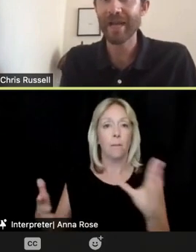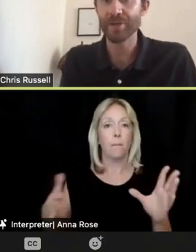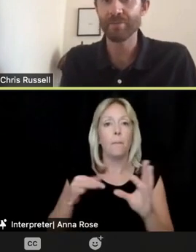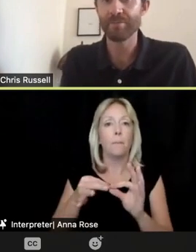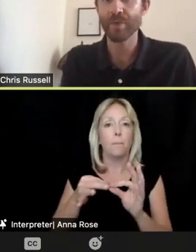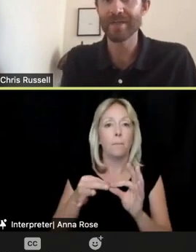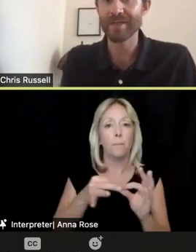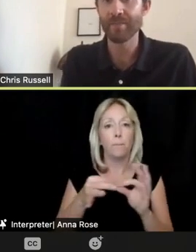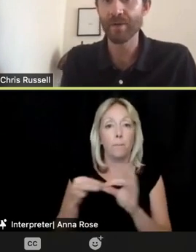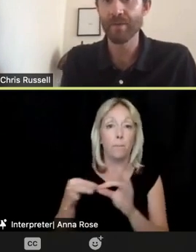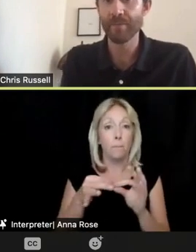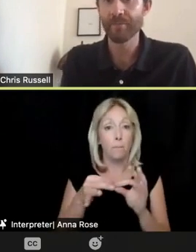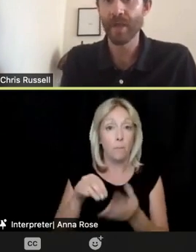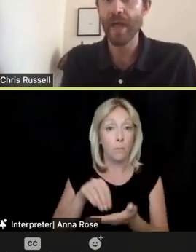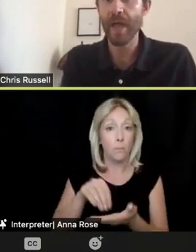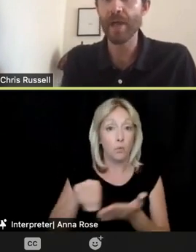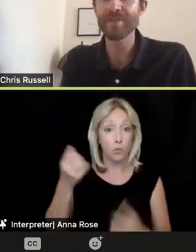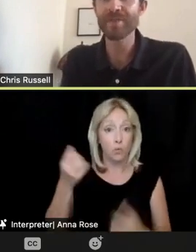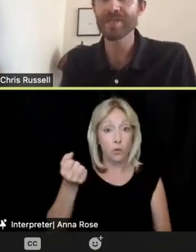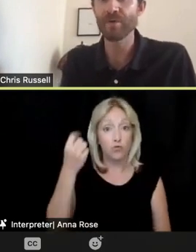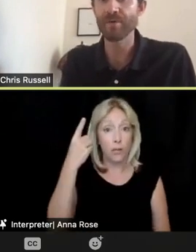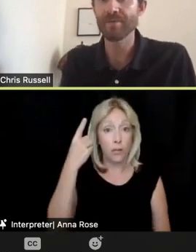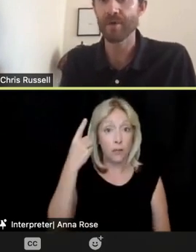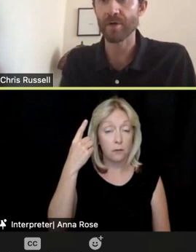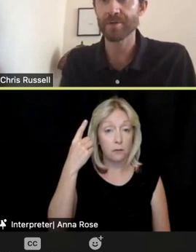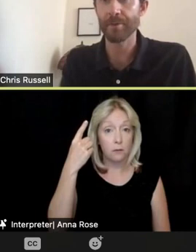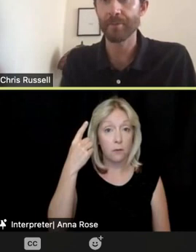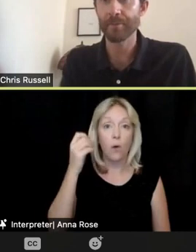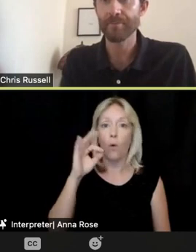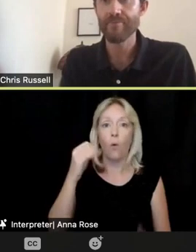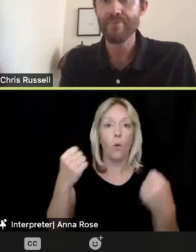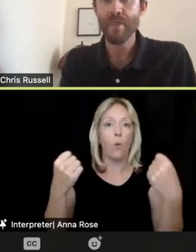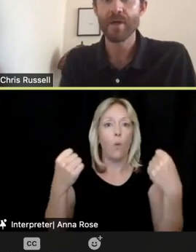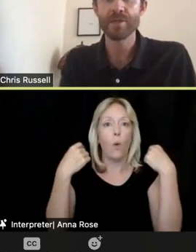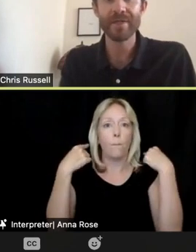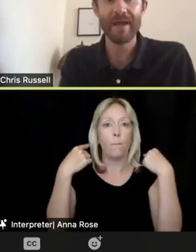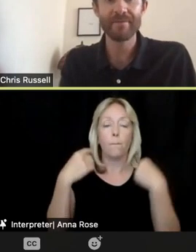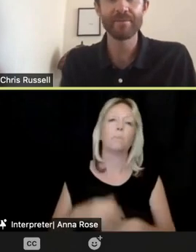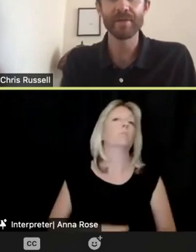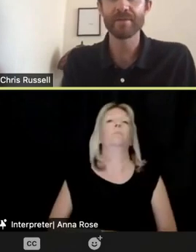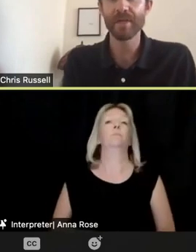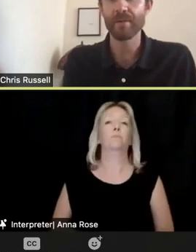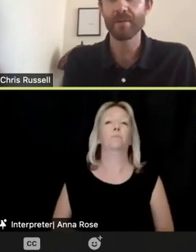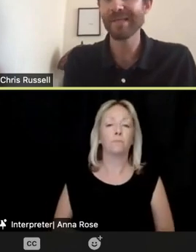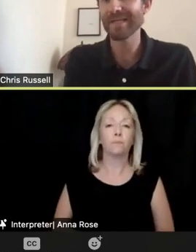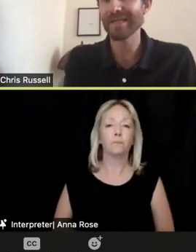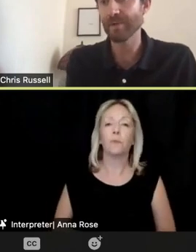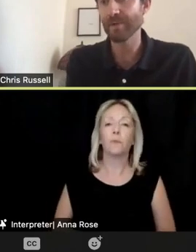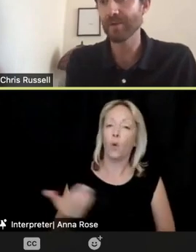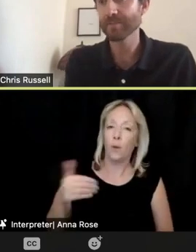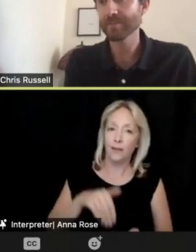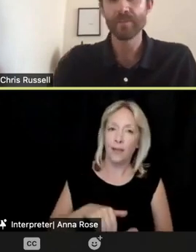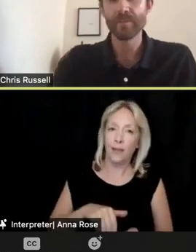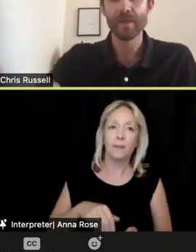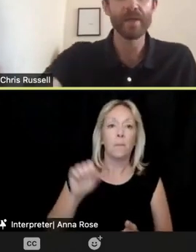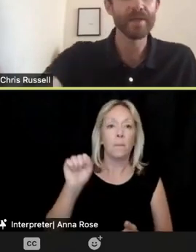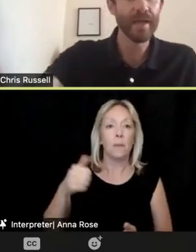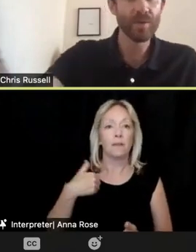the connection between a symbol and what the symbol refers to? So to have symbolism, there must be a